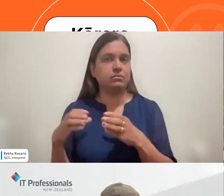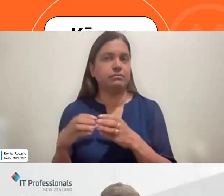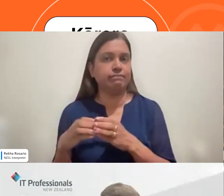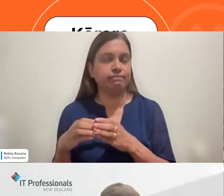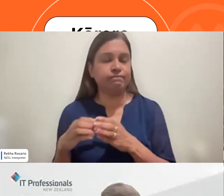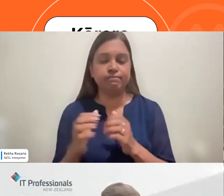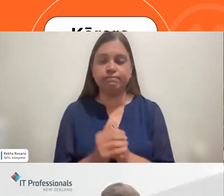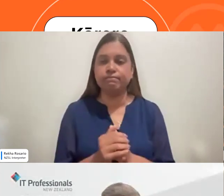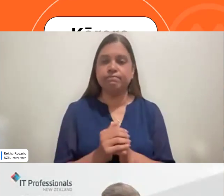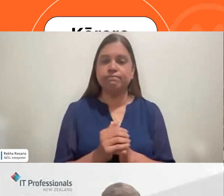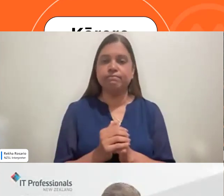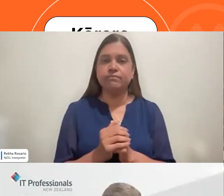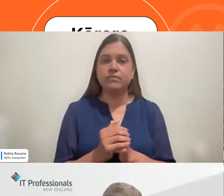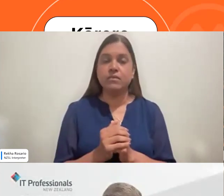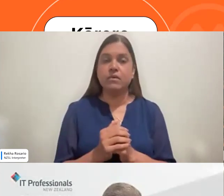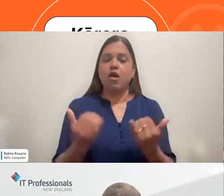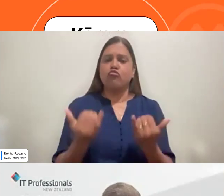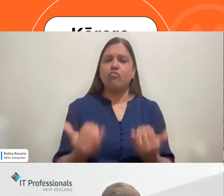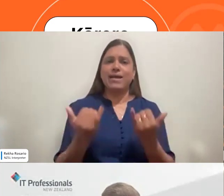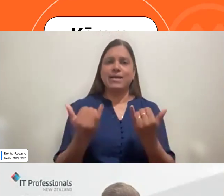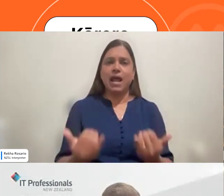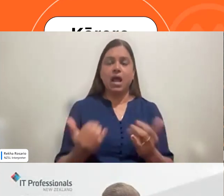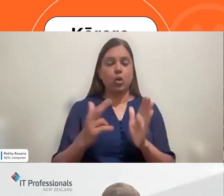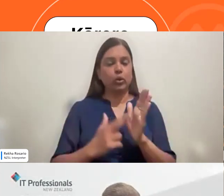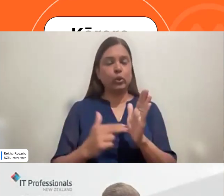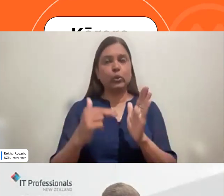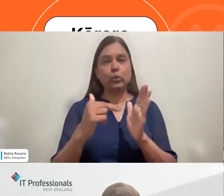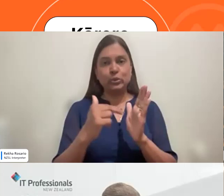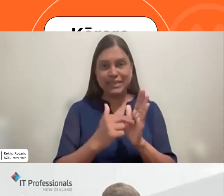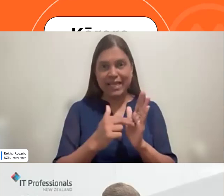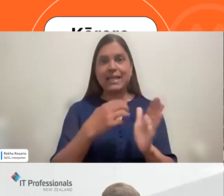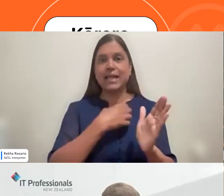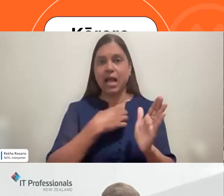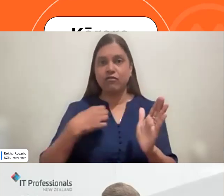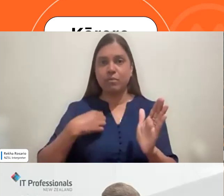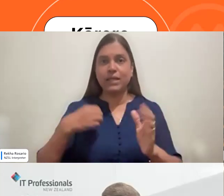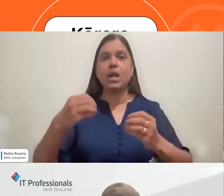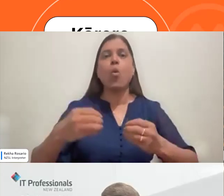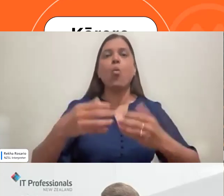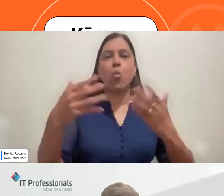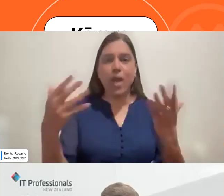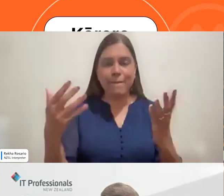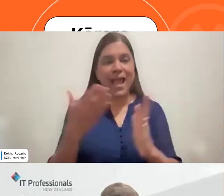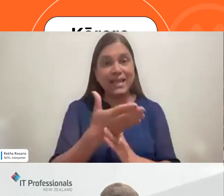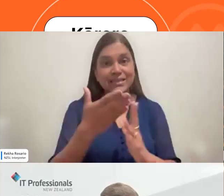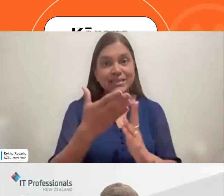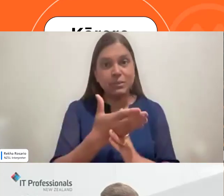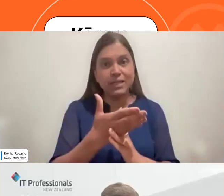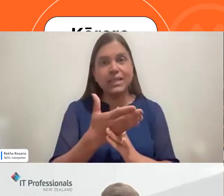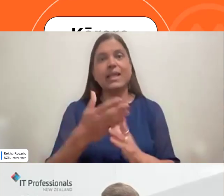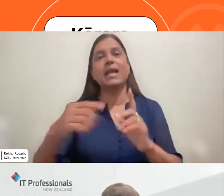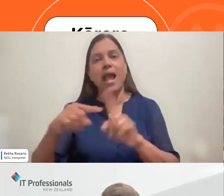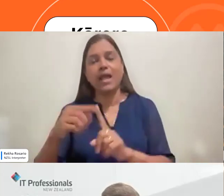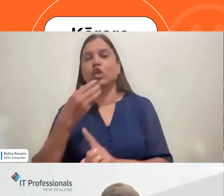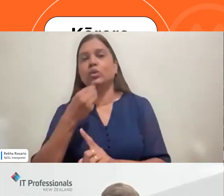we have the New Zealand Government Web Accessibility Standard and Usability Standard, but we're focusing on the